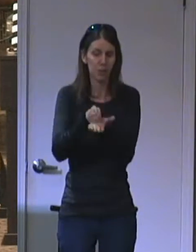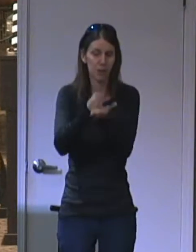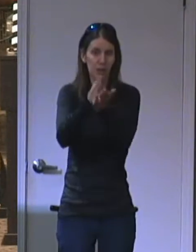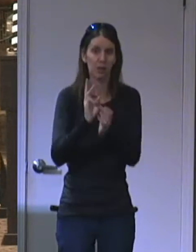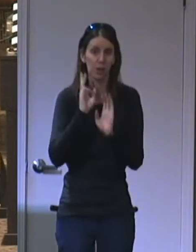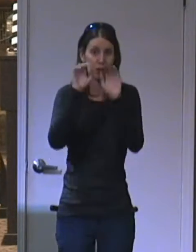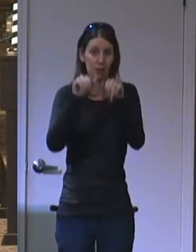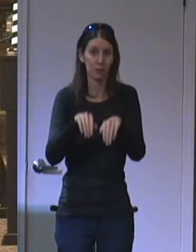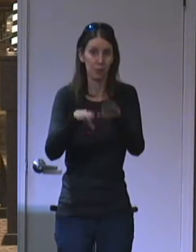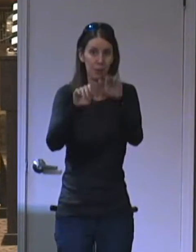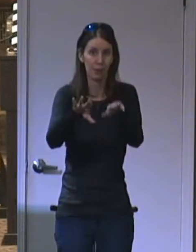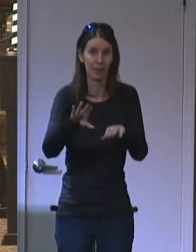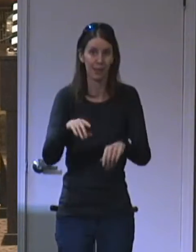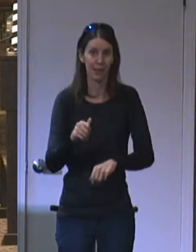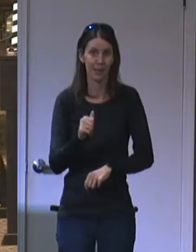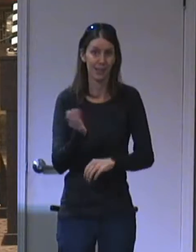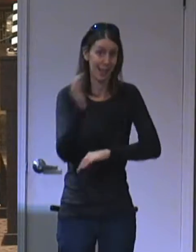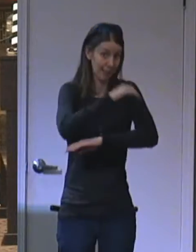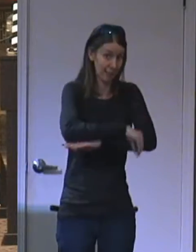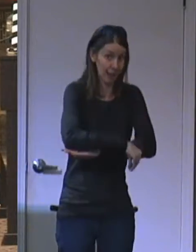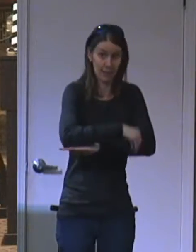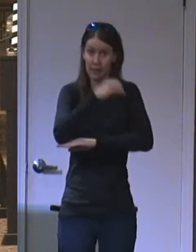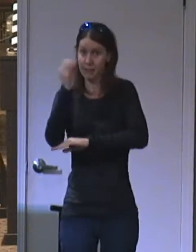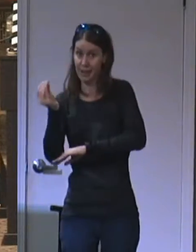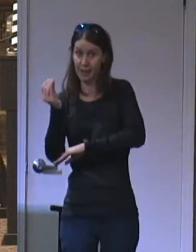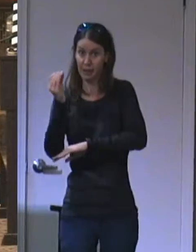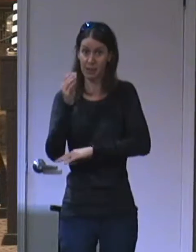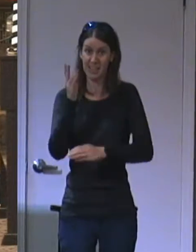Spent a night and a day in the sea.